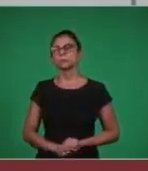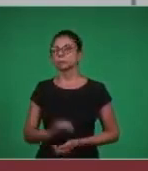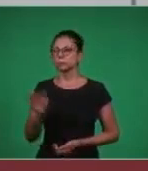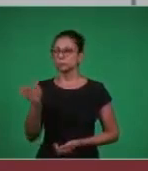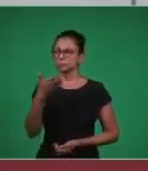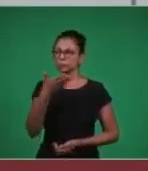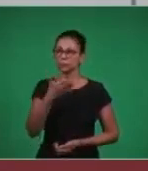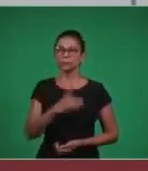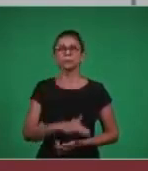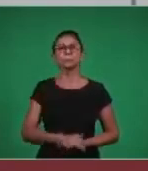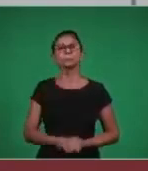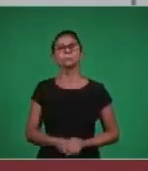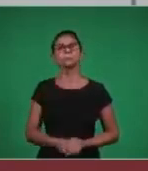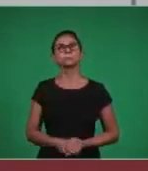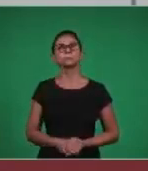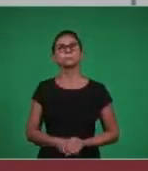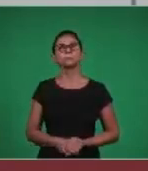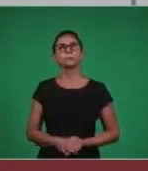Next slide.